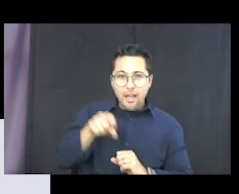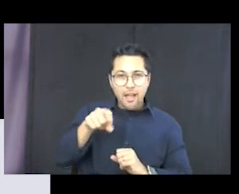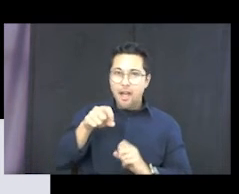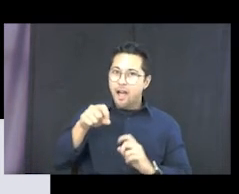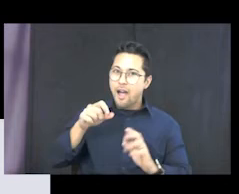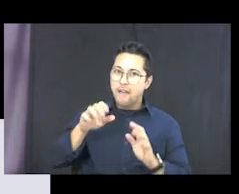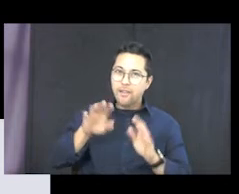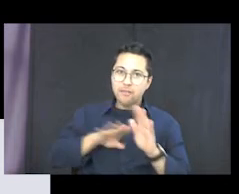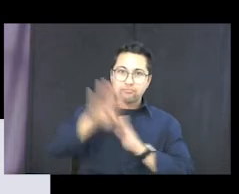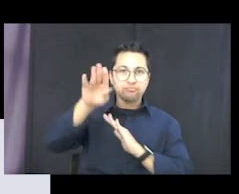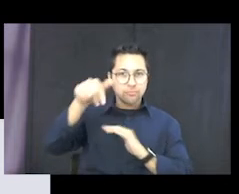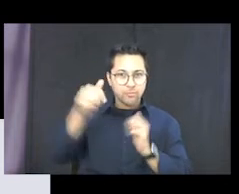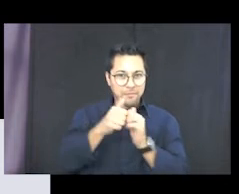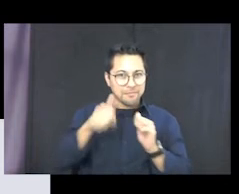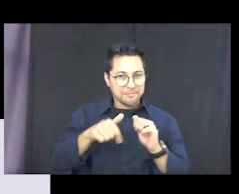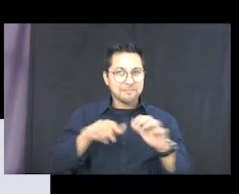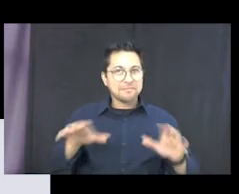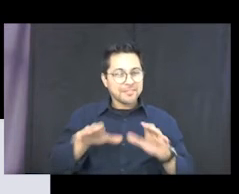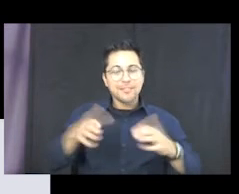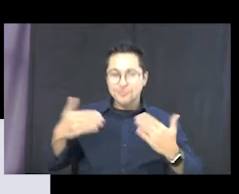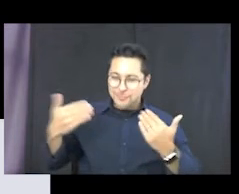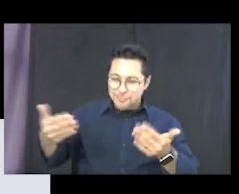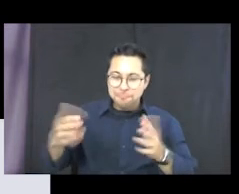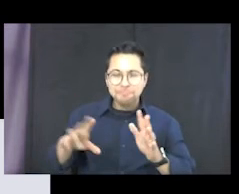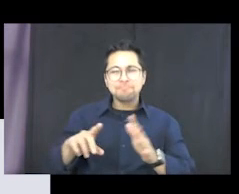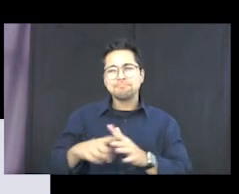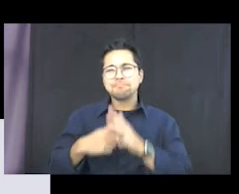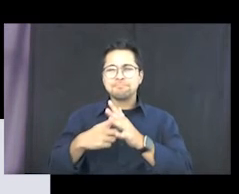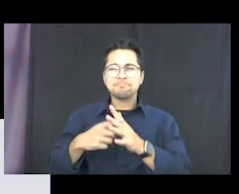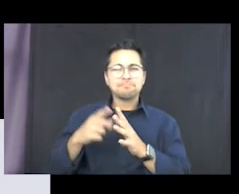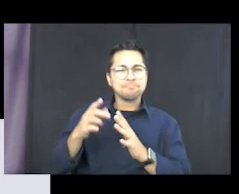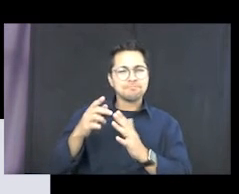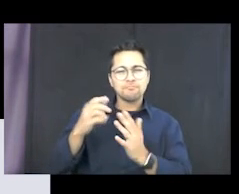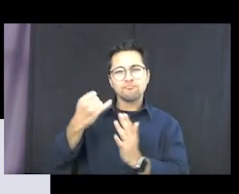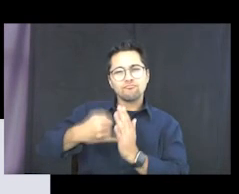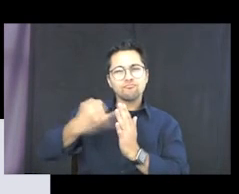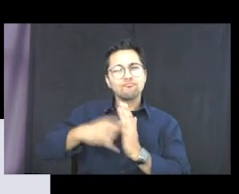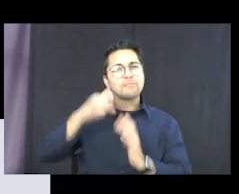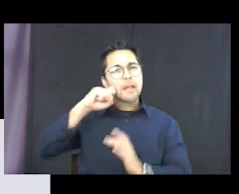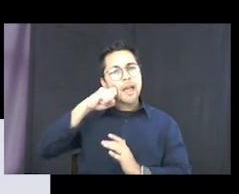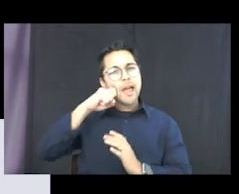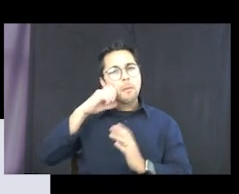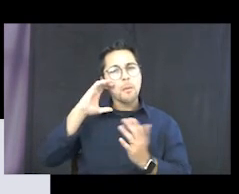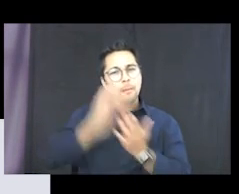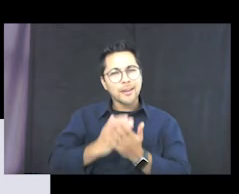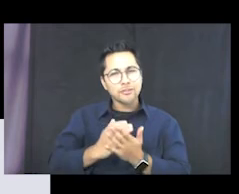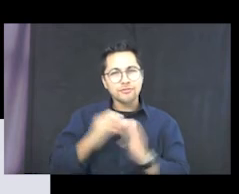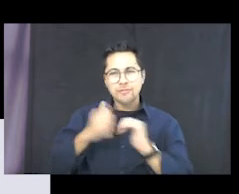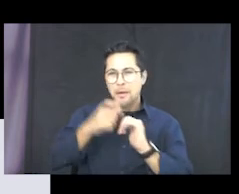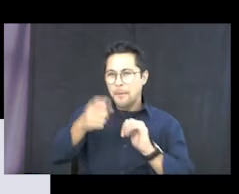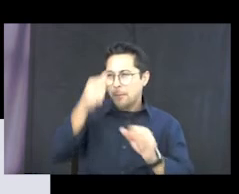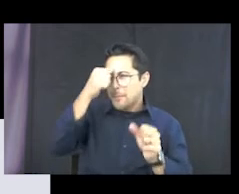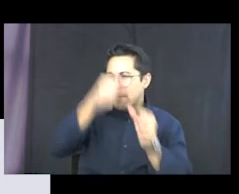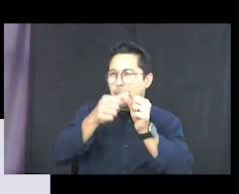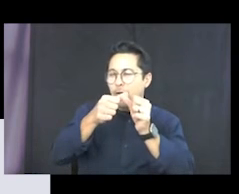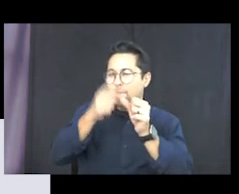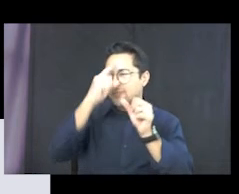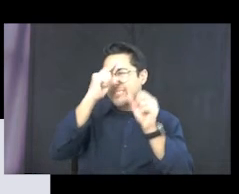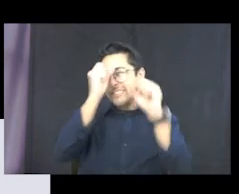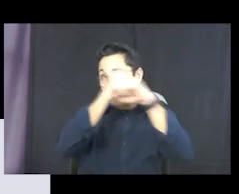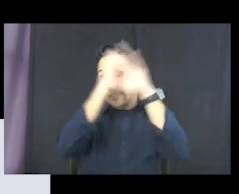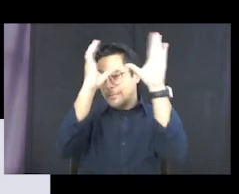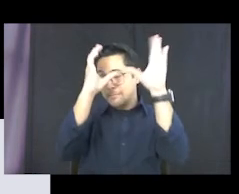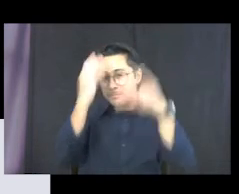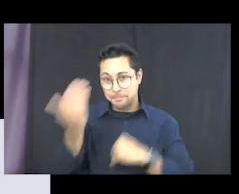activity. Okay, so take a minute and draw the Apple logo like you remember it. Okay,